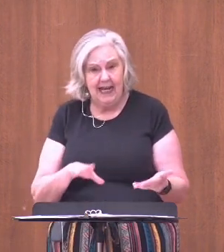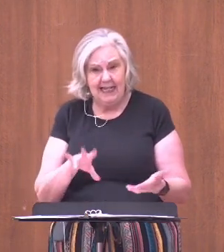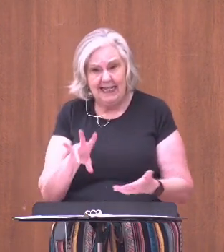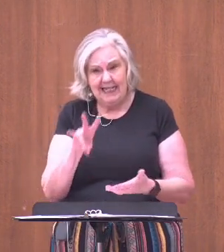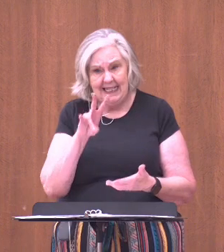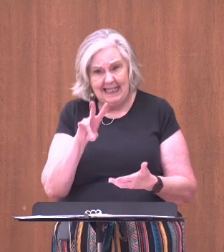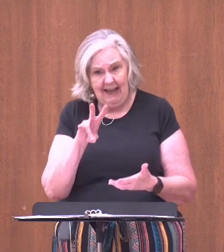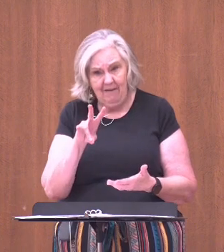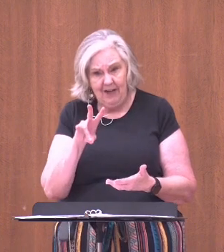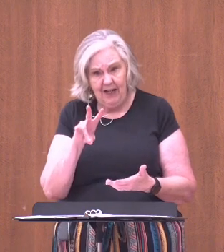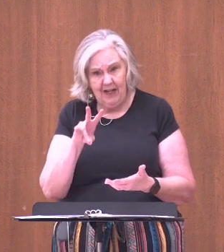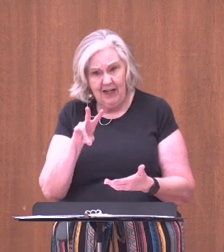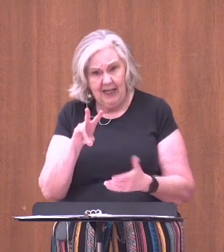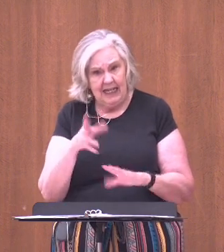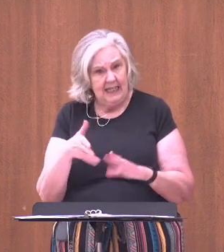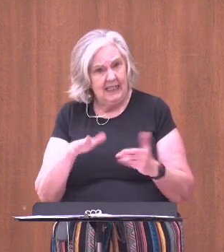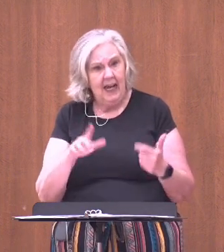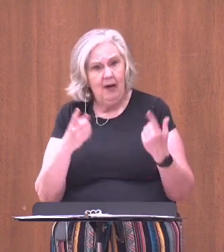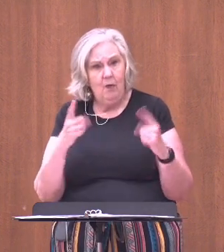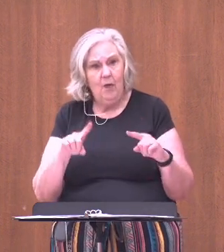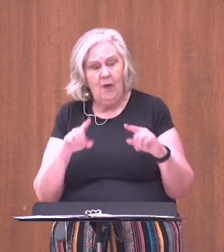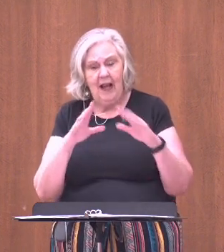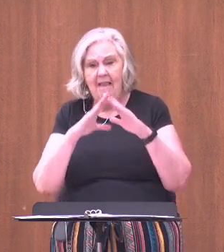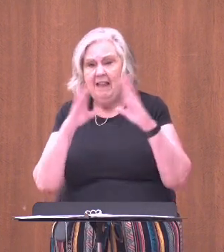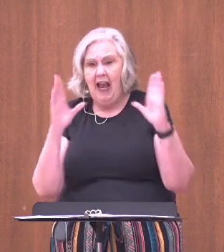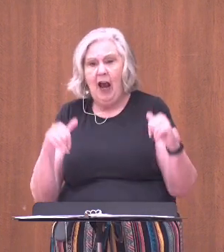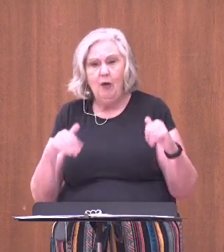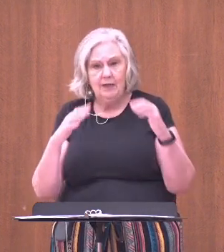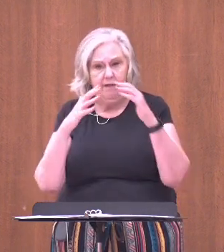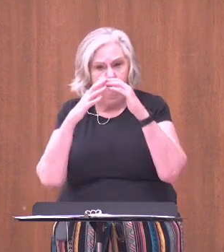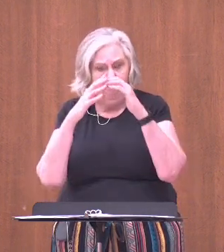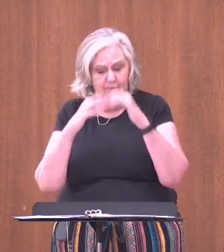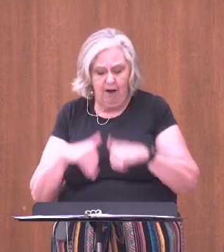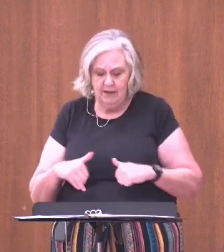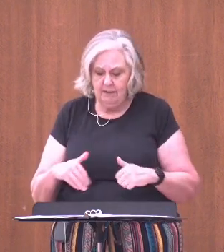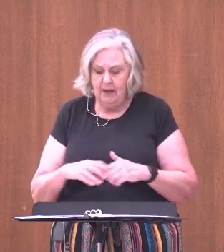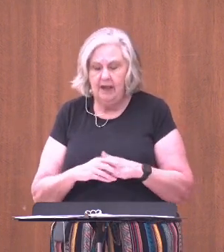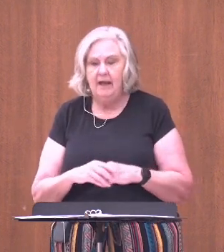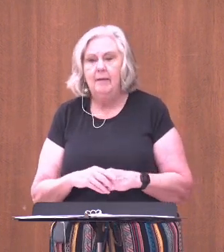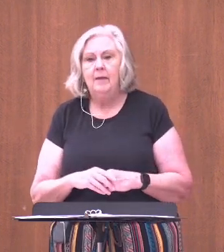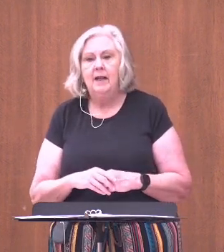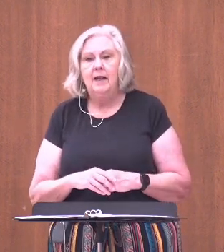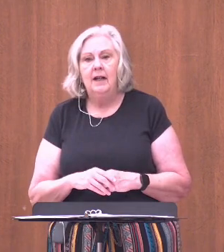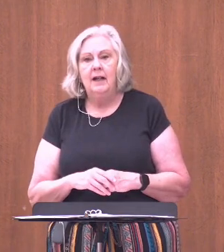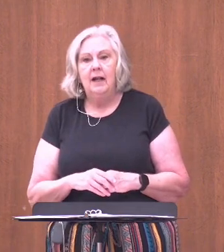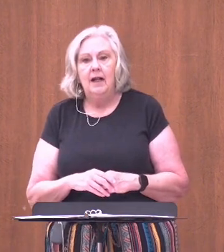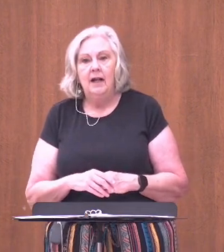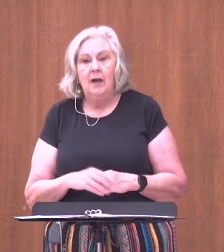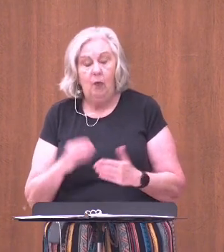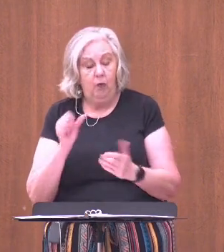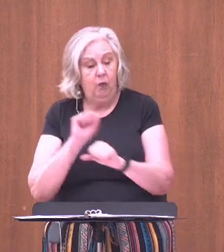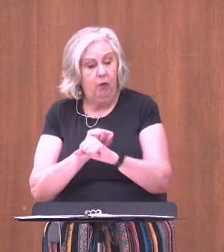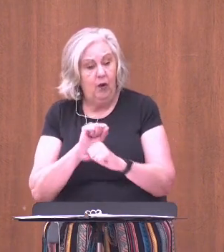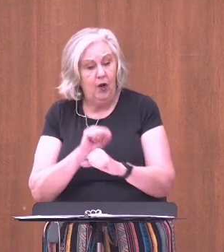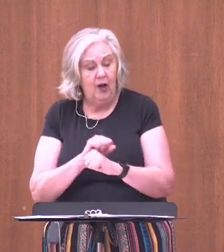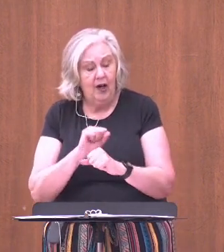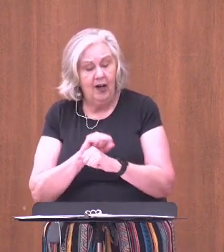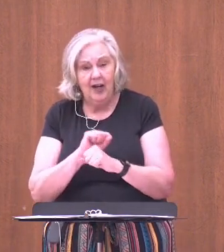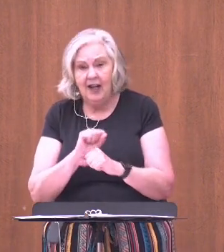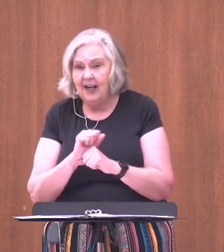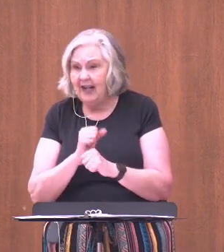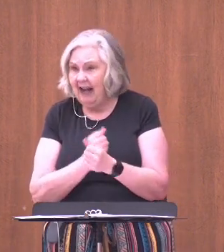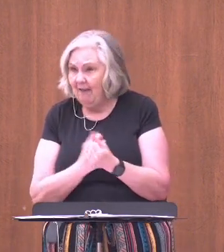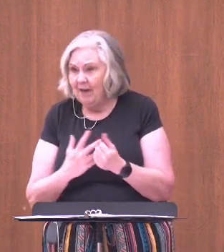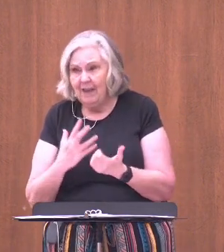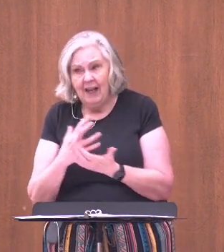them crushed when their house falls upon them. And he loses his livelihood. Everything he has earned, everything